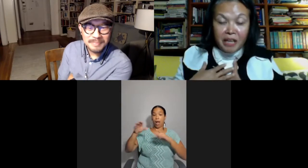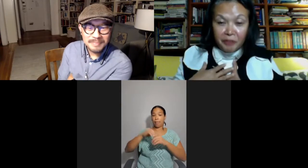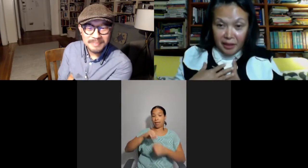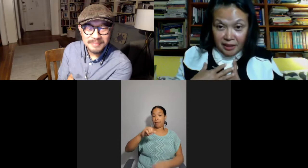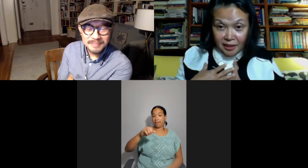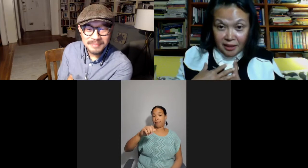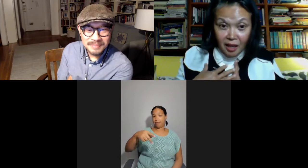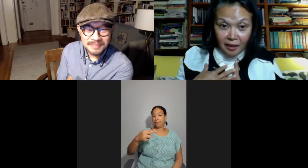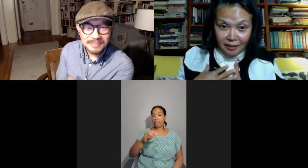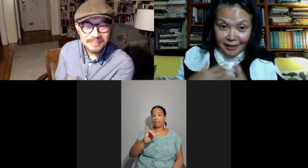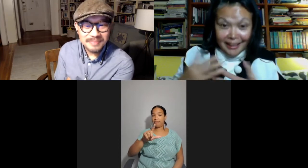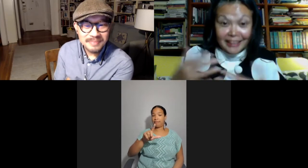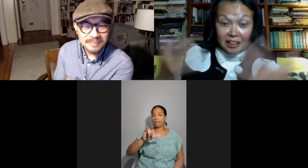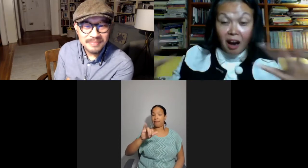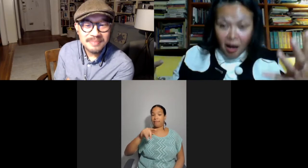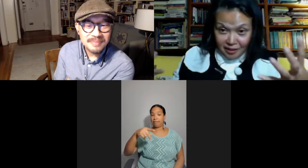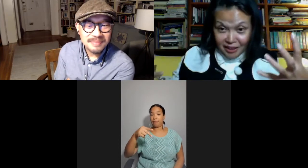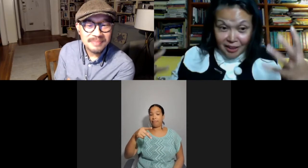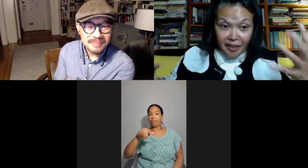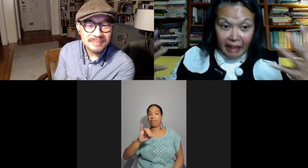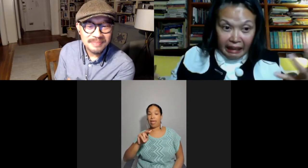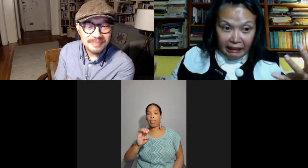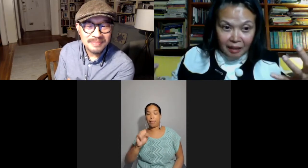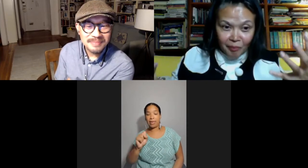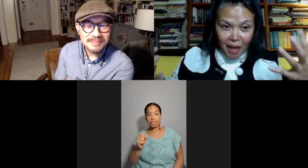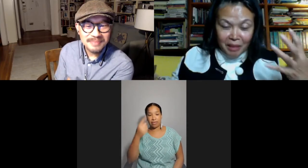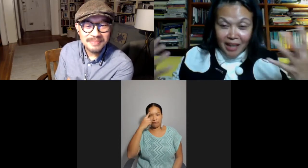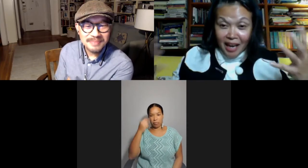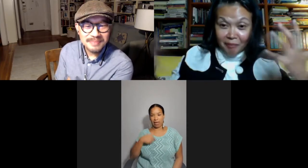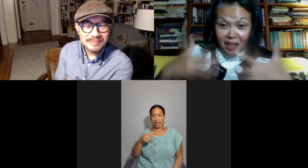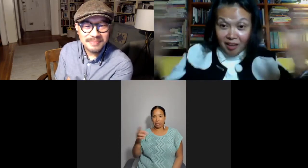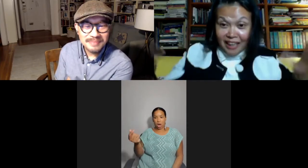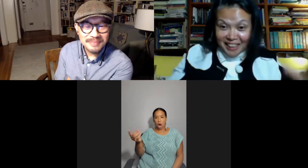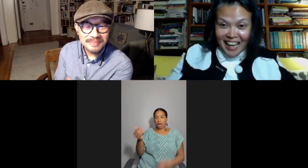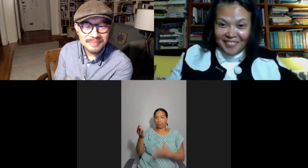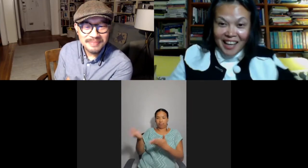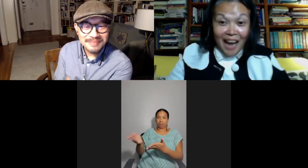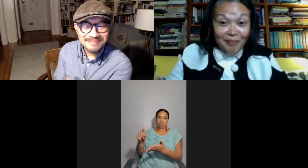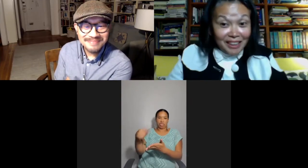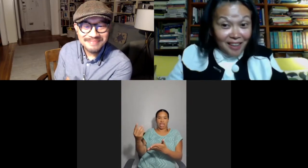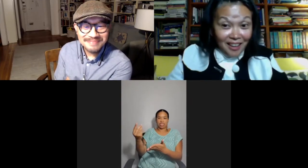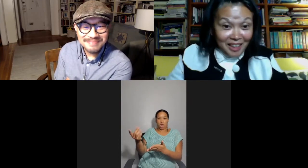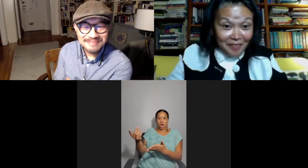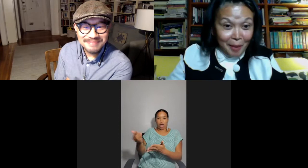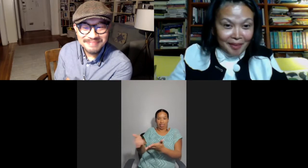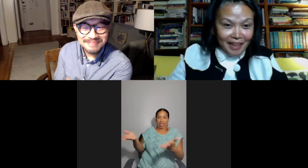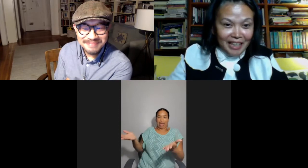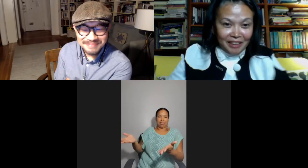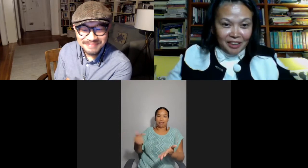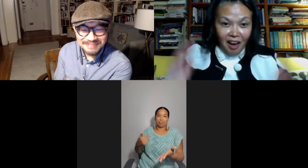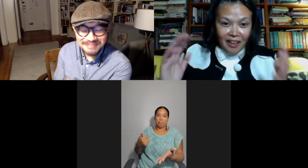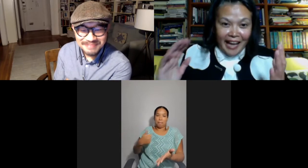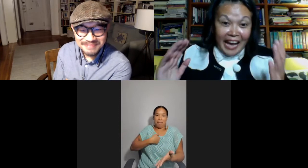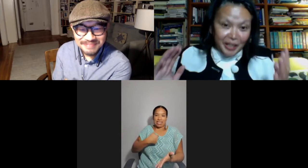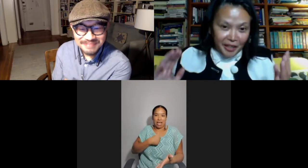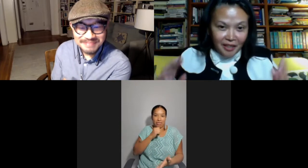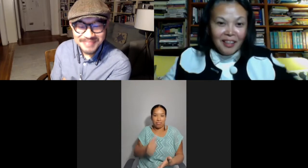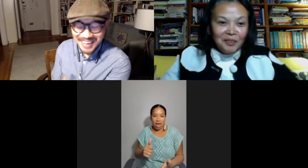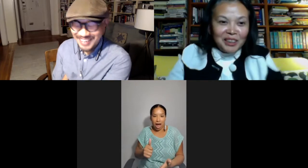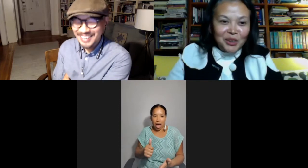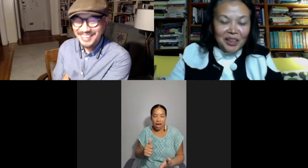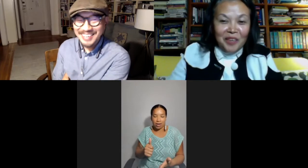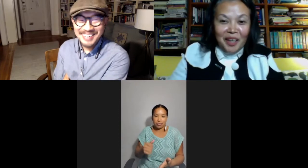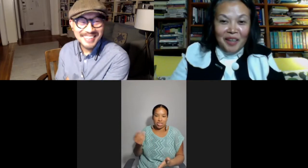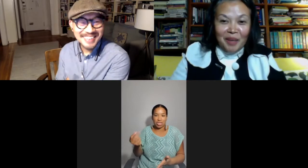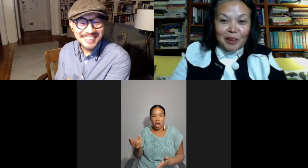for me, for instance, a dog is a dog. It's just a thing. I mean, I'm not a dog lover. I'm kind of a dog hater,